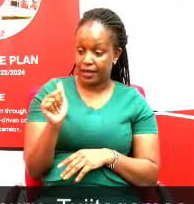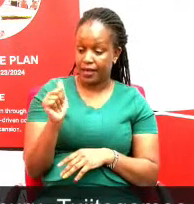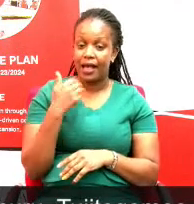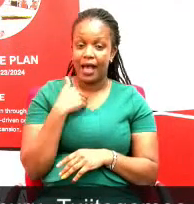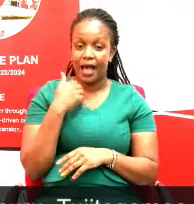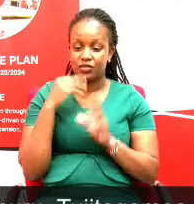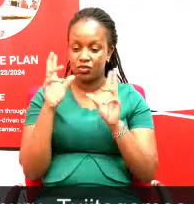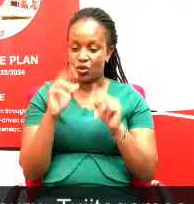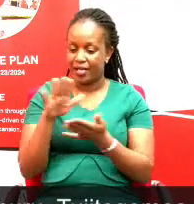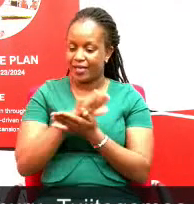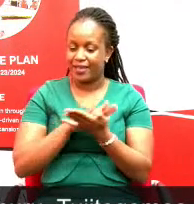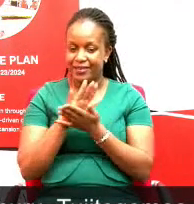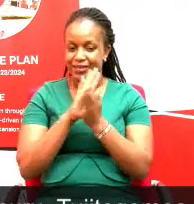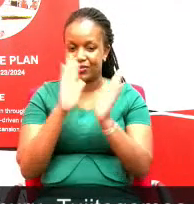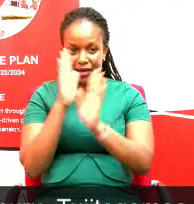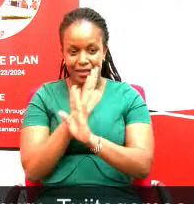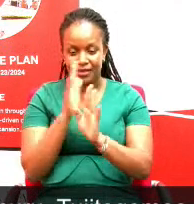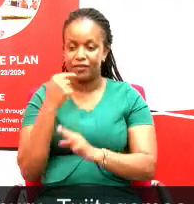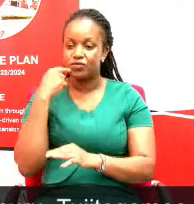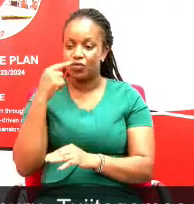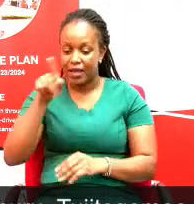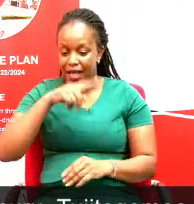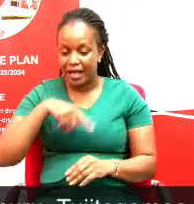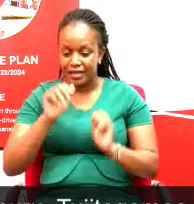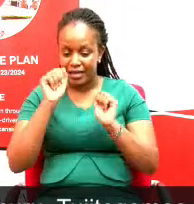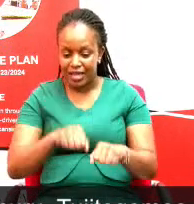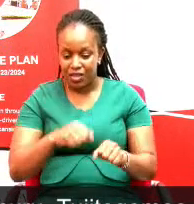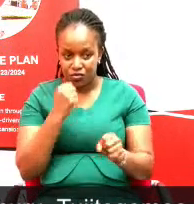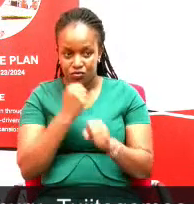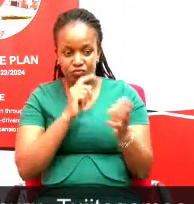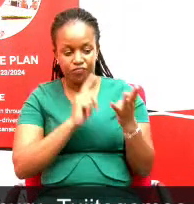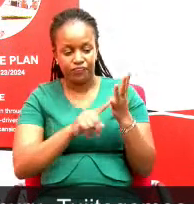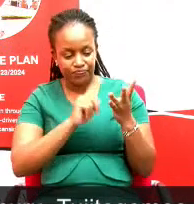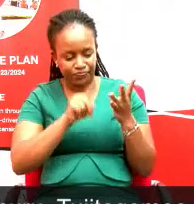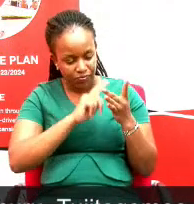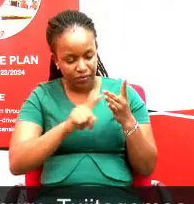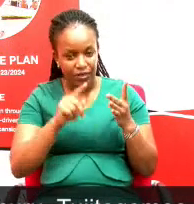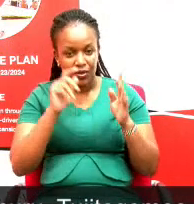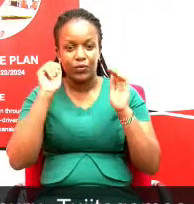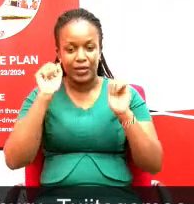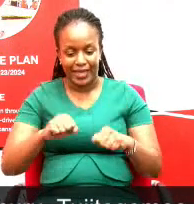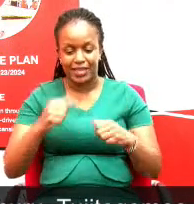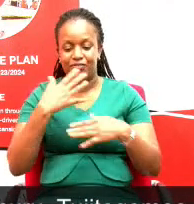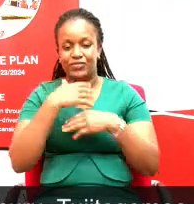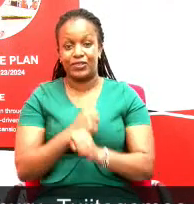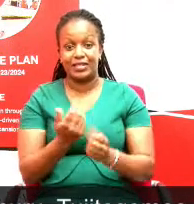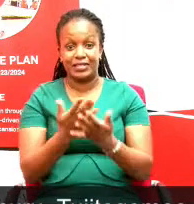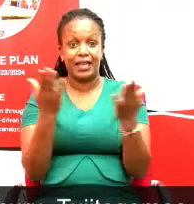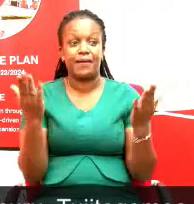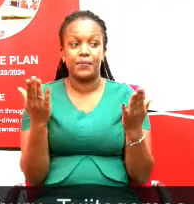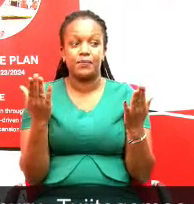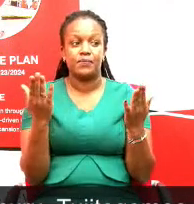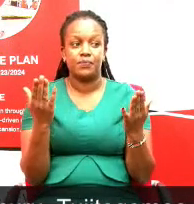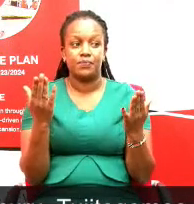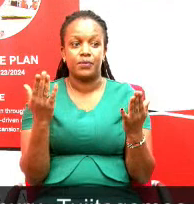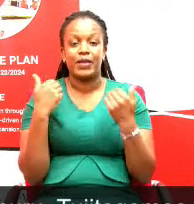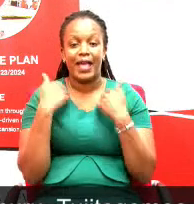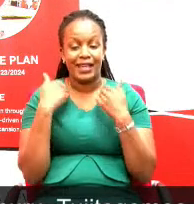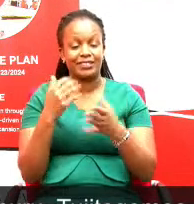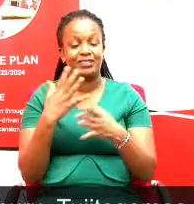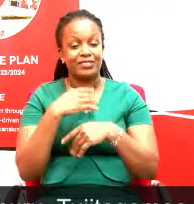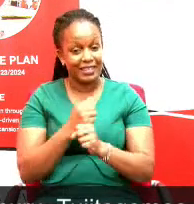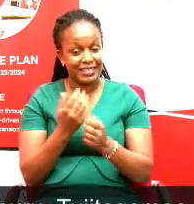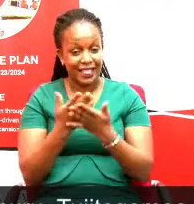nowhere to hide. They've told us they are going to do this, and we trust them. We've trusted them before. So I think you have